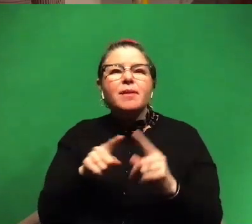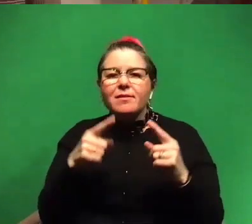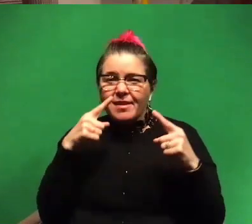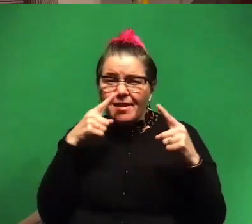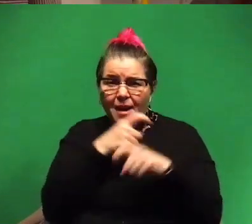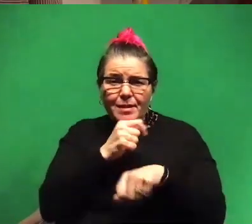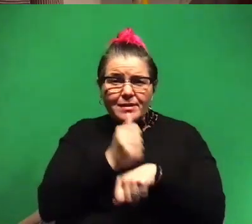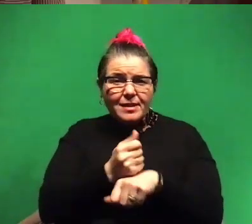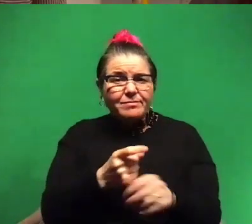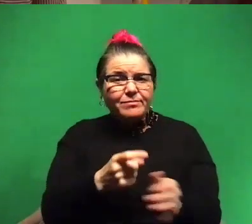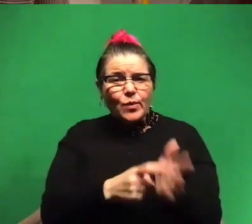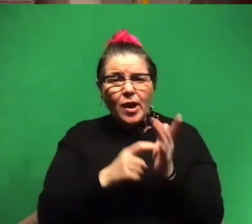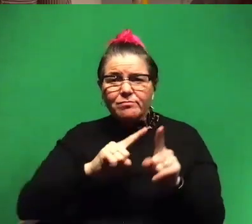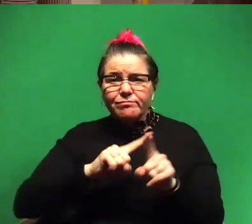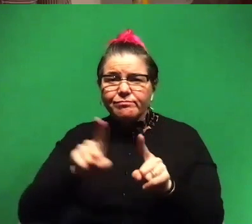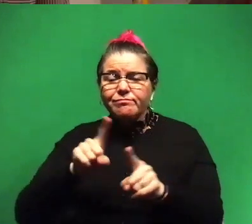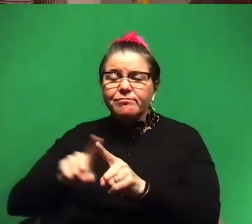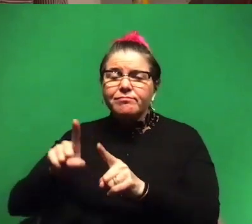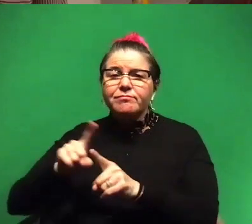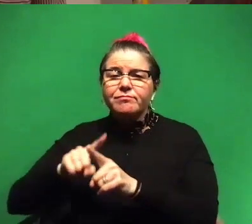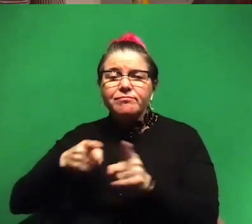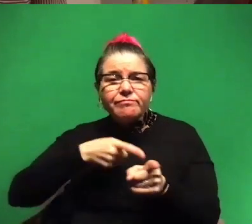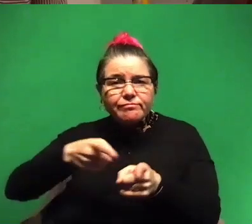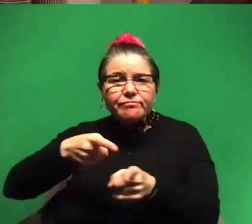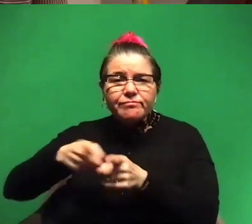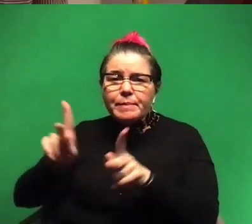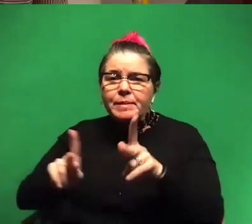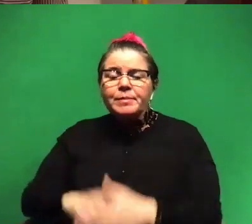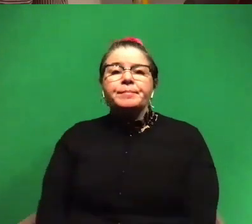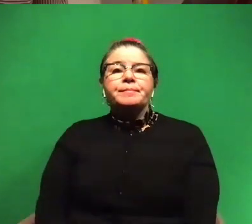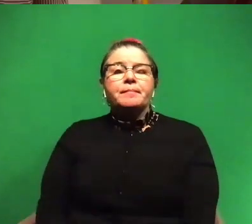that they require a lot of different kinds of people. So